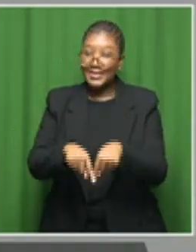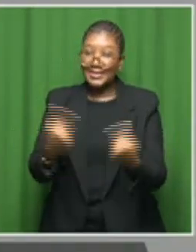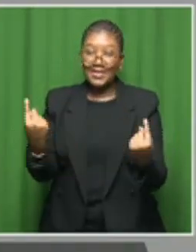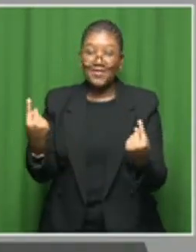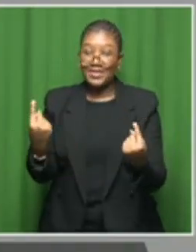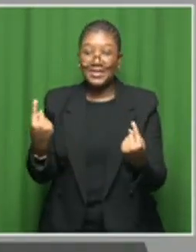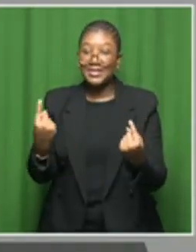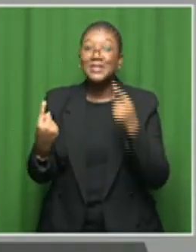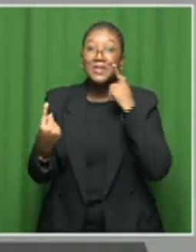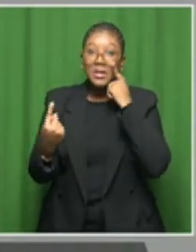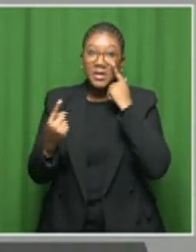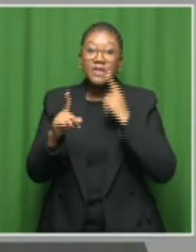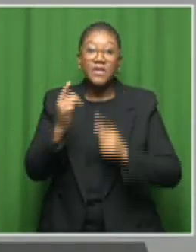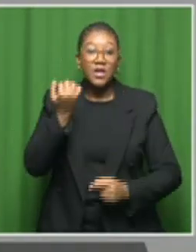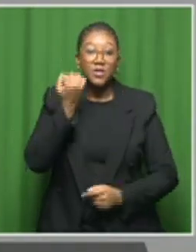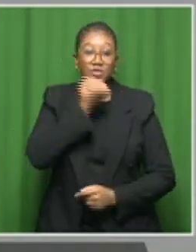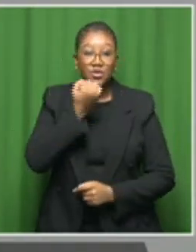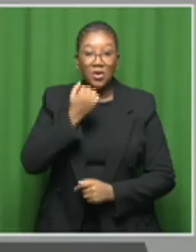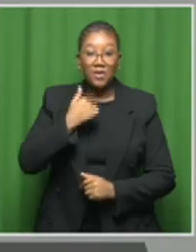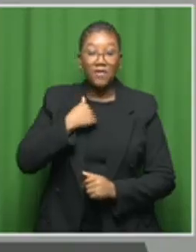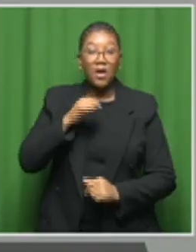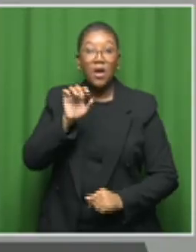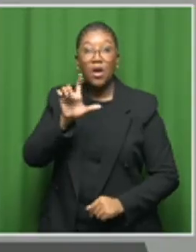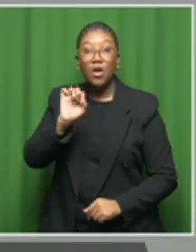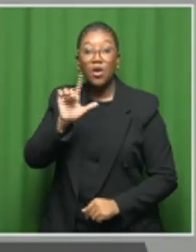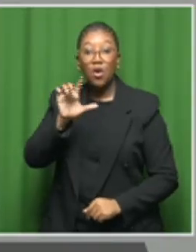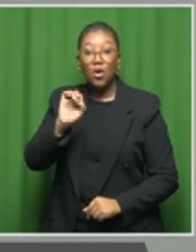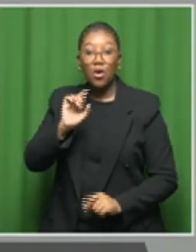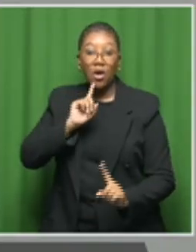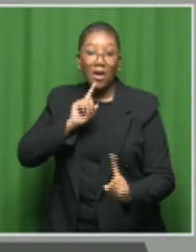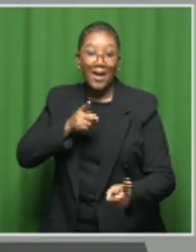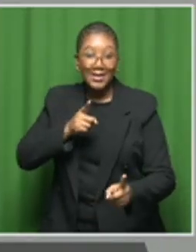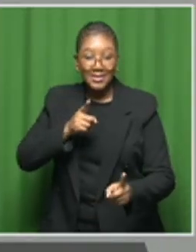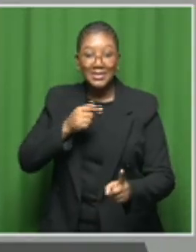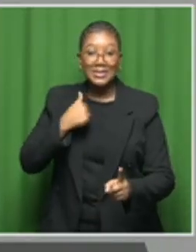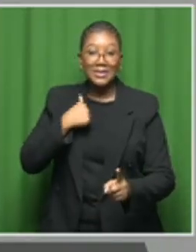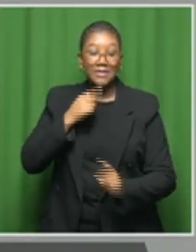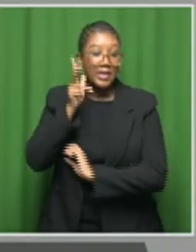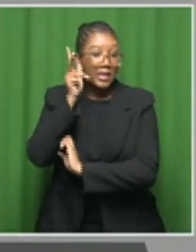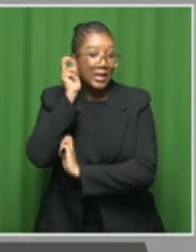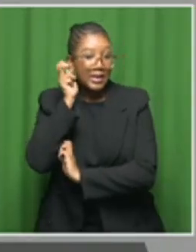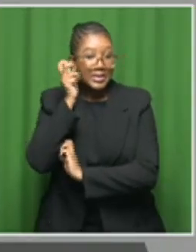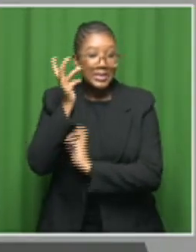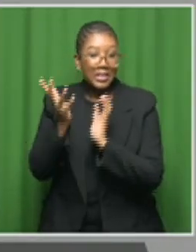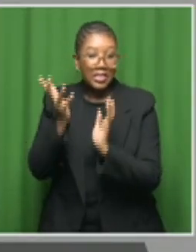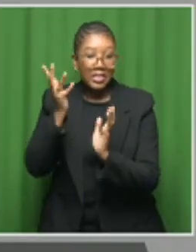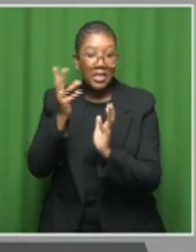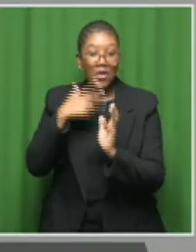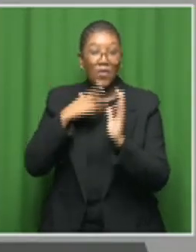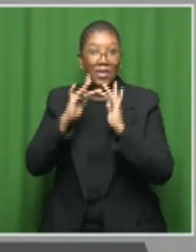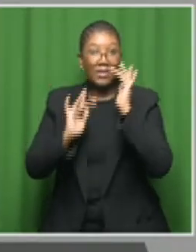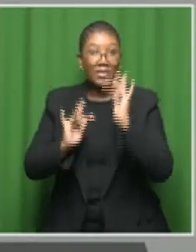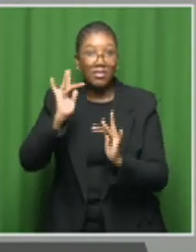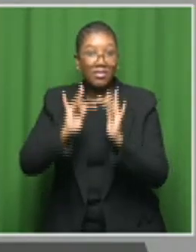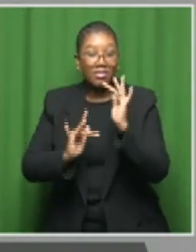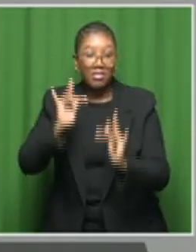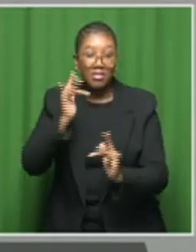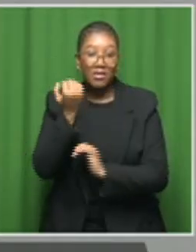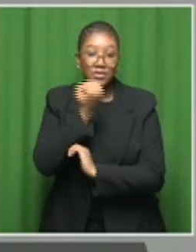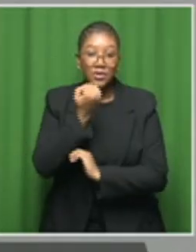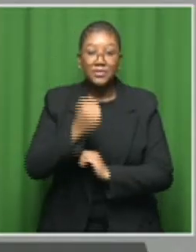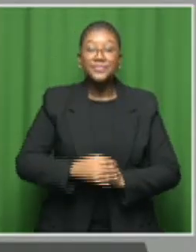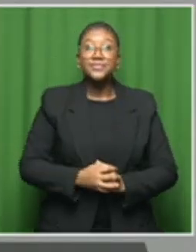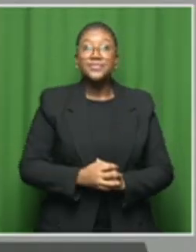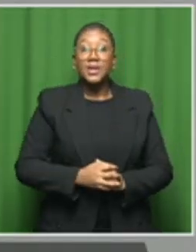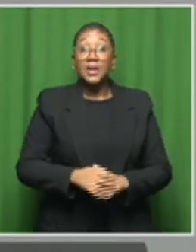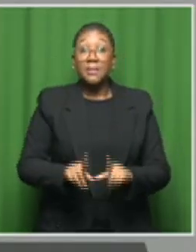couldn't hear Lolo's answer, so I would like to interact with that, but I couldn't hear the sound. But there is a